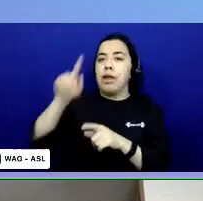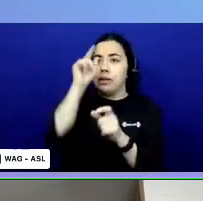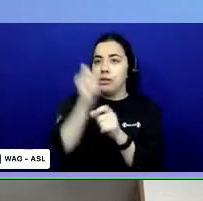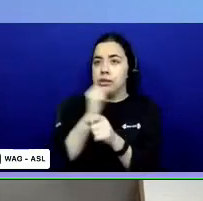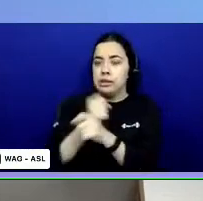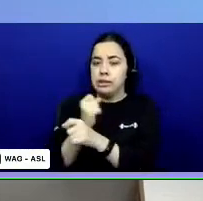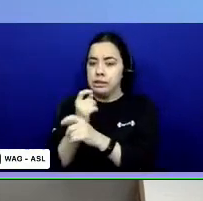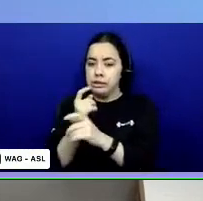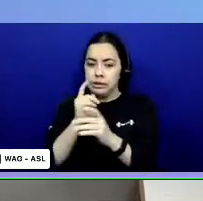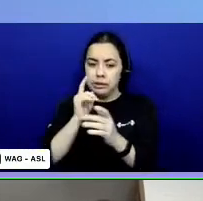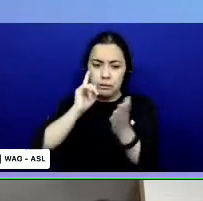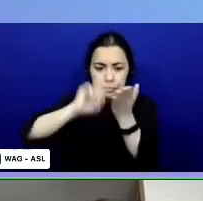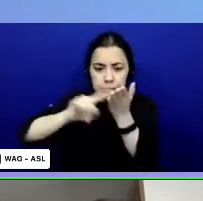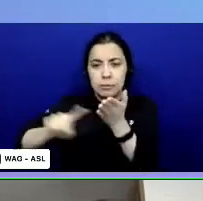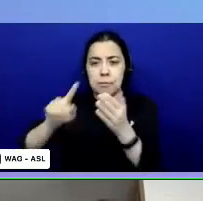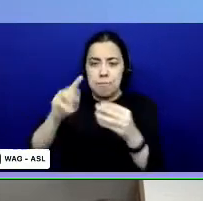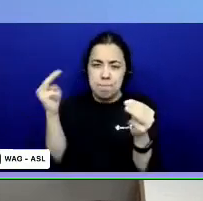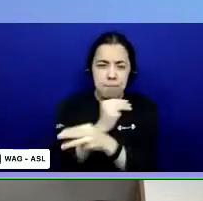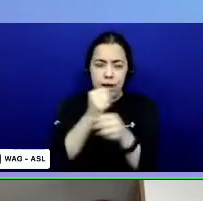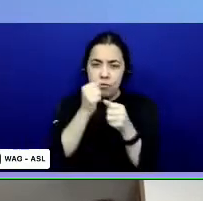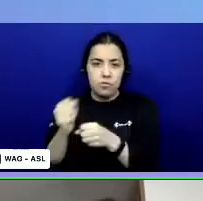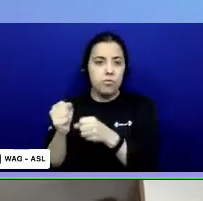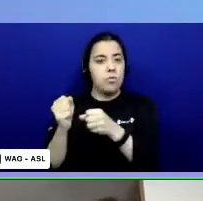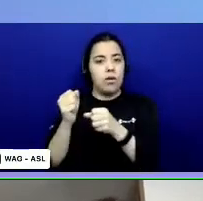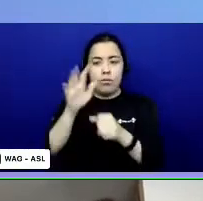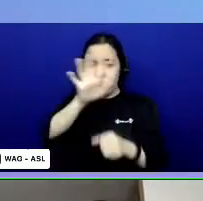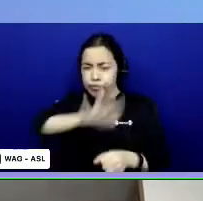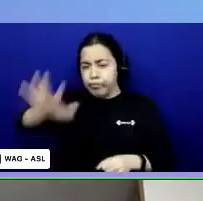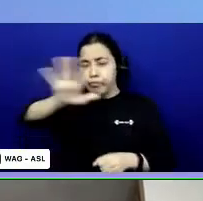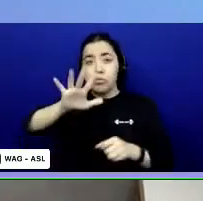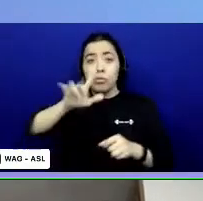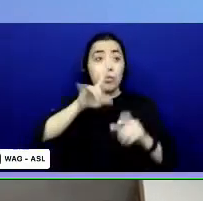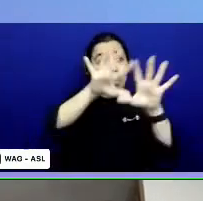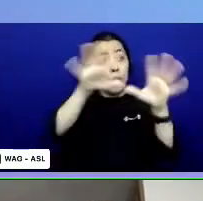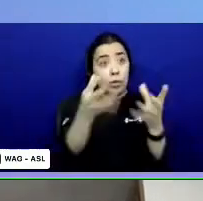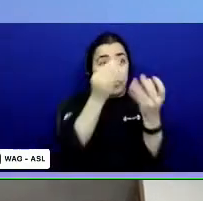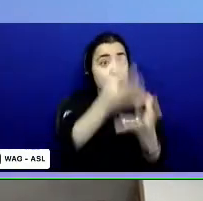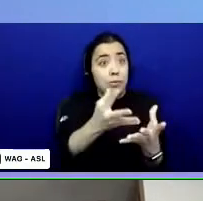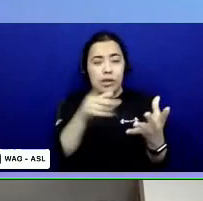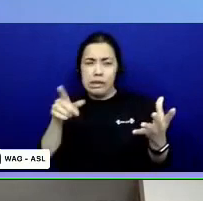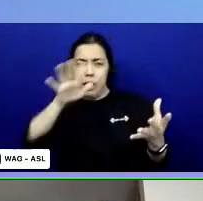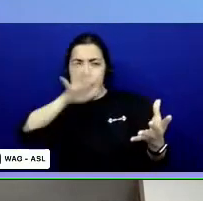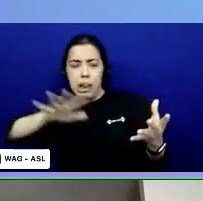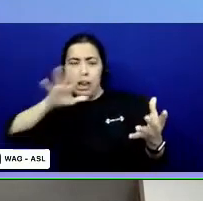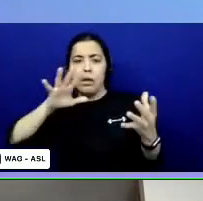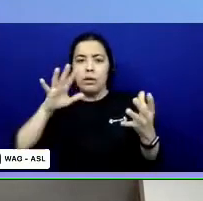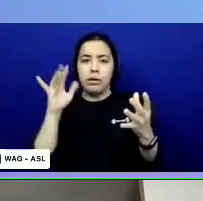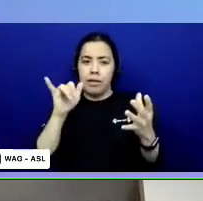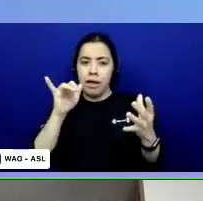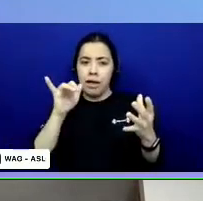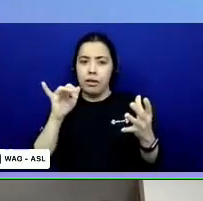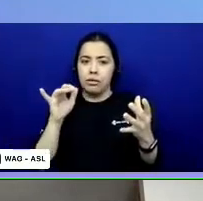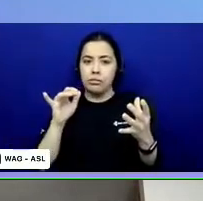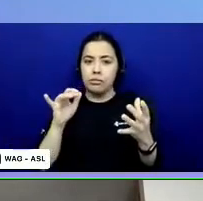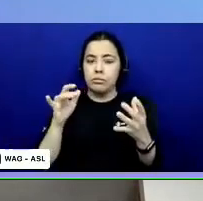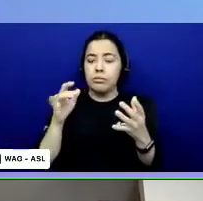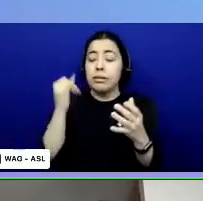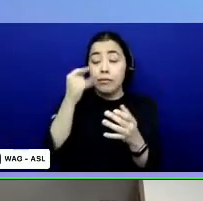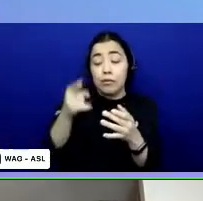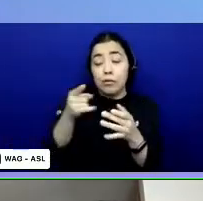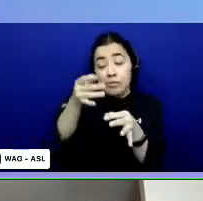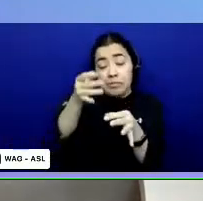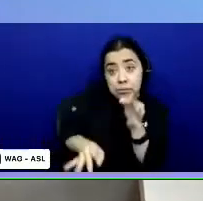statistical, mathematical approximation of real-world data. And unless you contrive a very simple, very